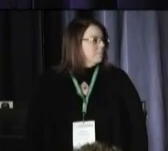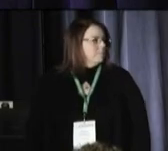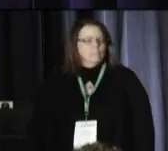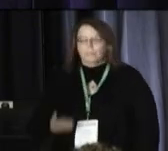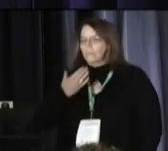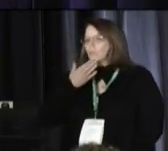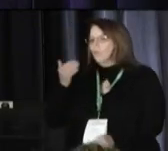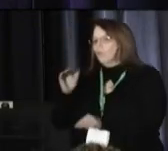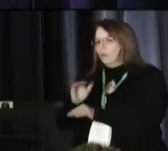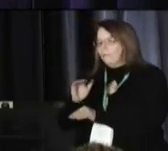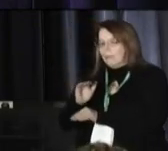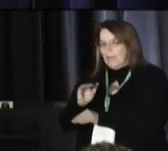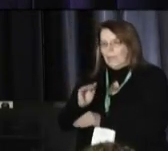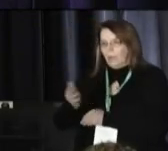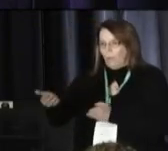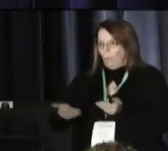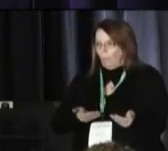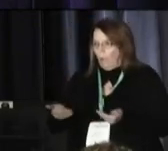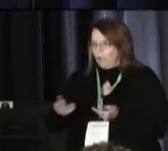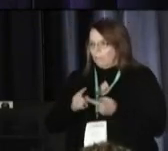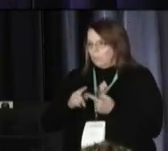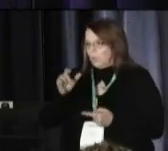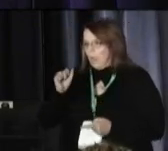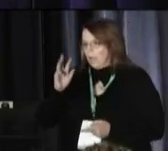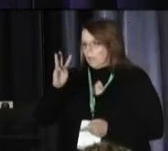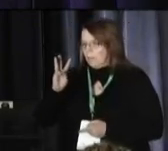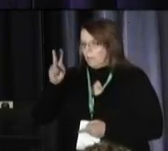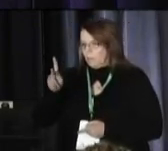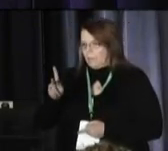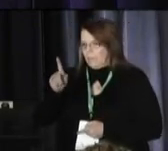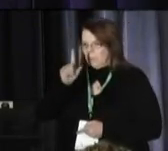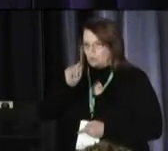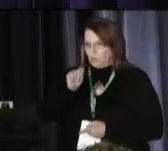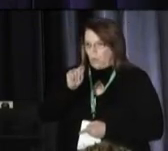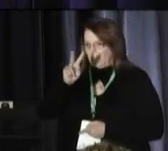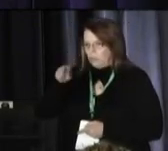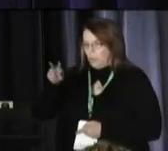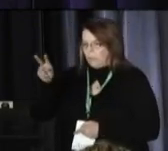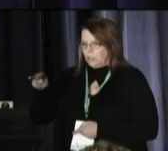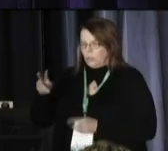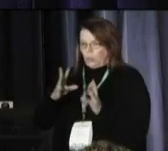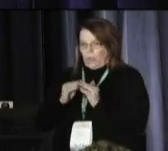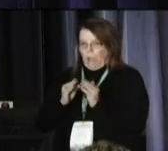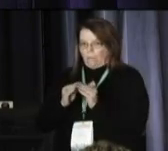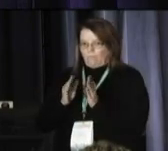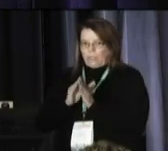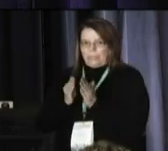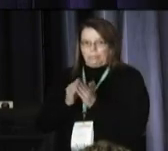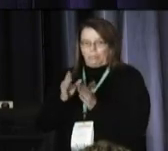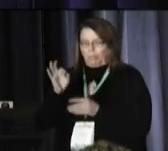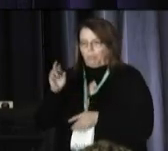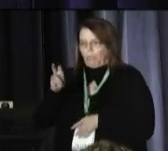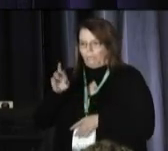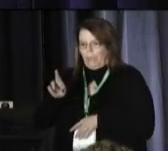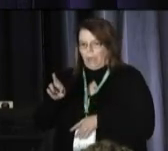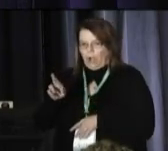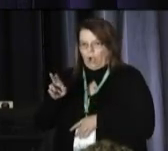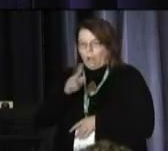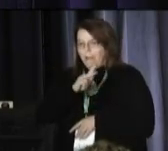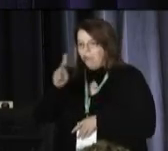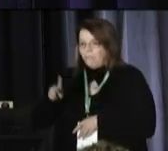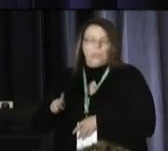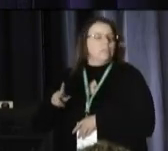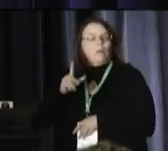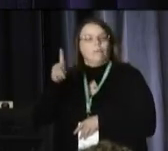Good evening, and welcome to the AWP 22 Conference and Book Fair in Philadelphia, Pennsylvania. I am